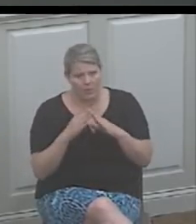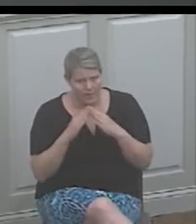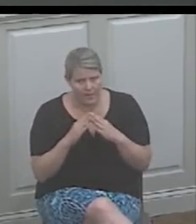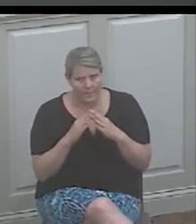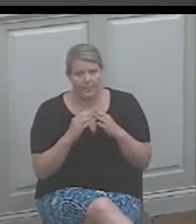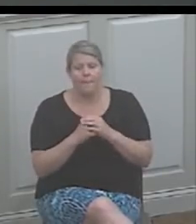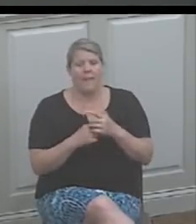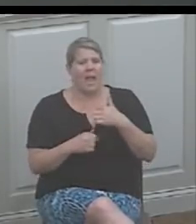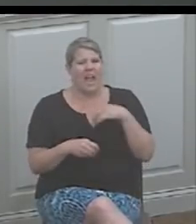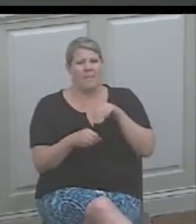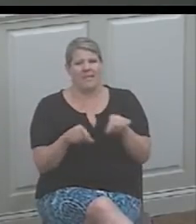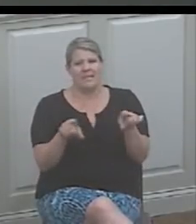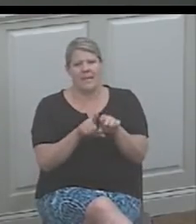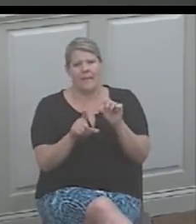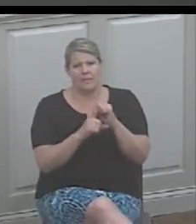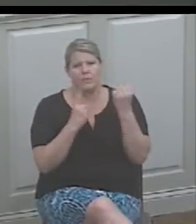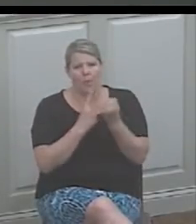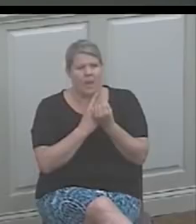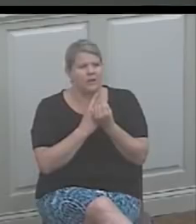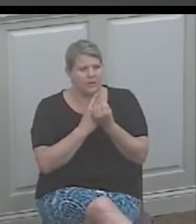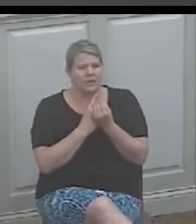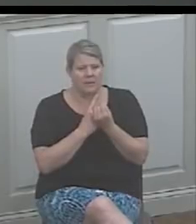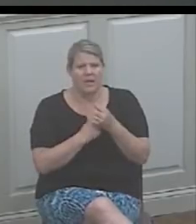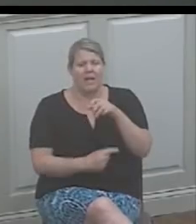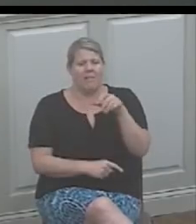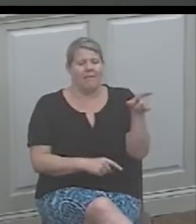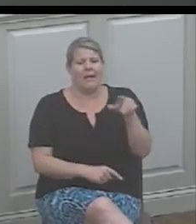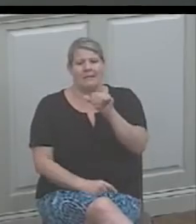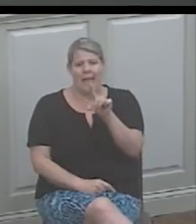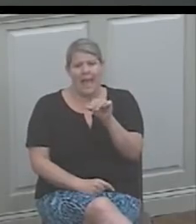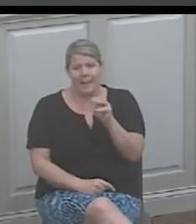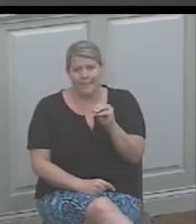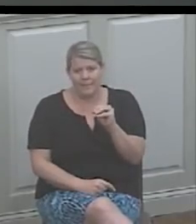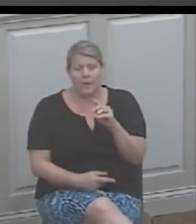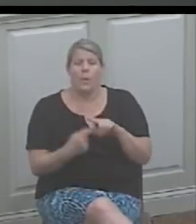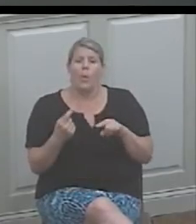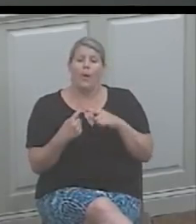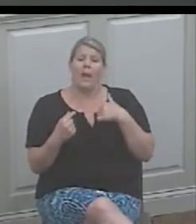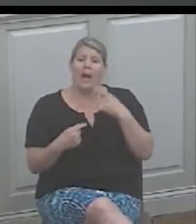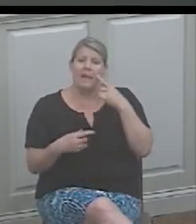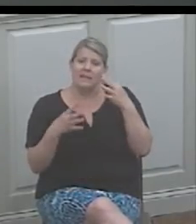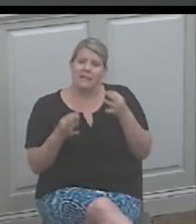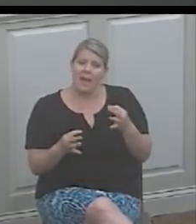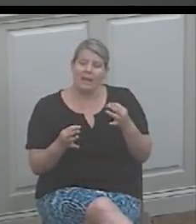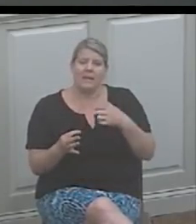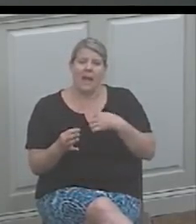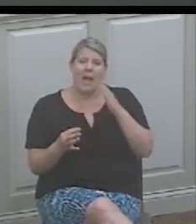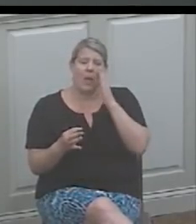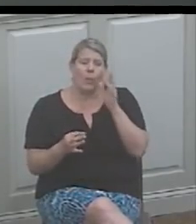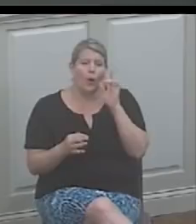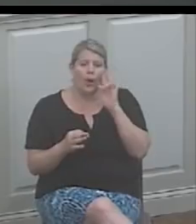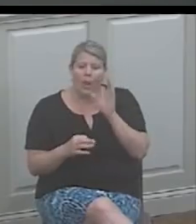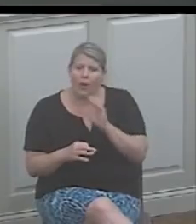I'm kind of in the same boat as Mr. Adam Wilson over there. When I first decided that I was going to look for a place to